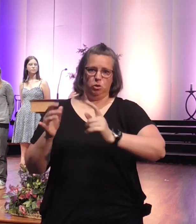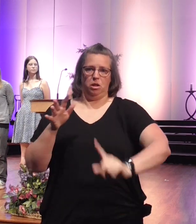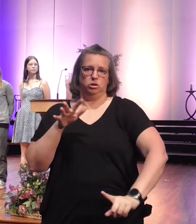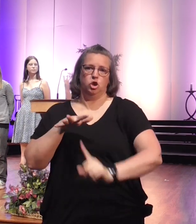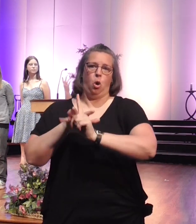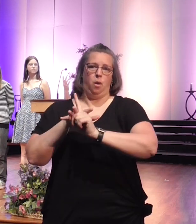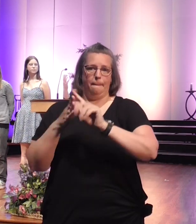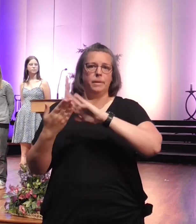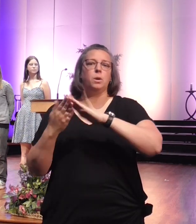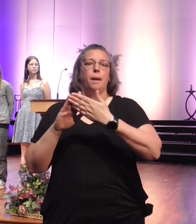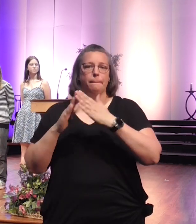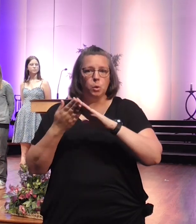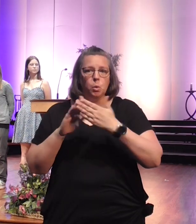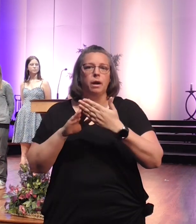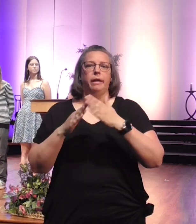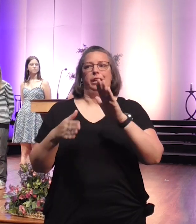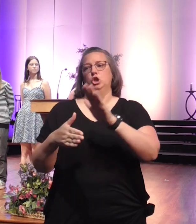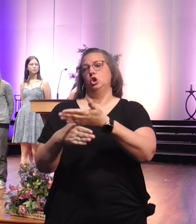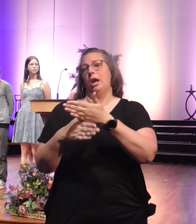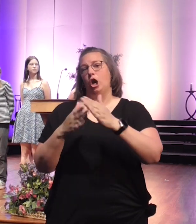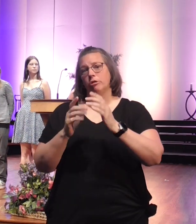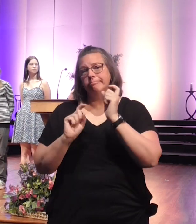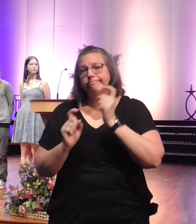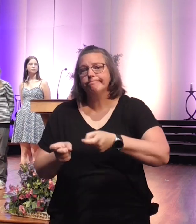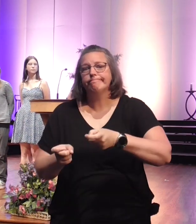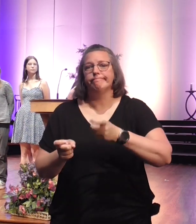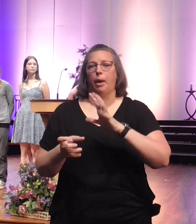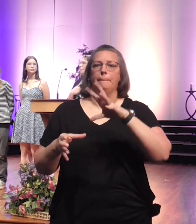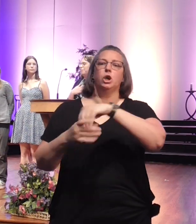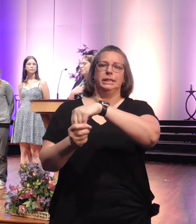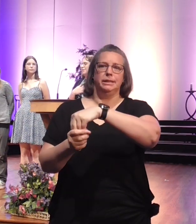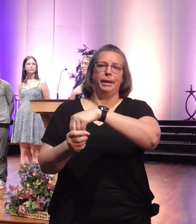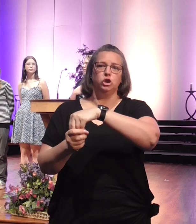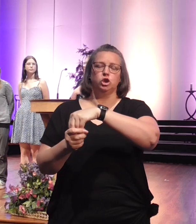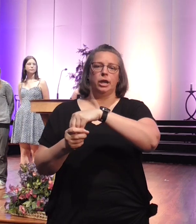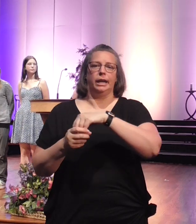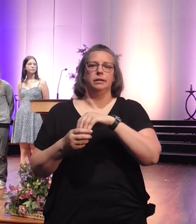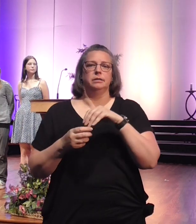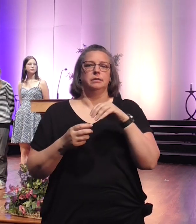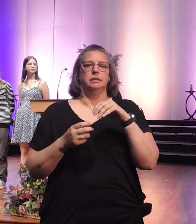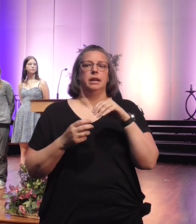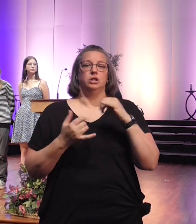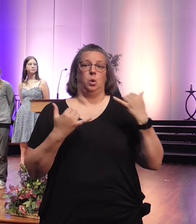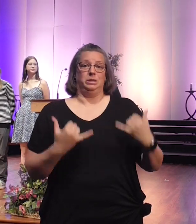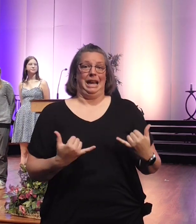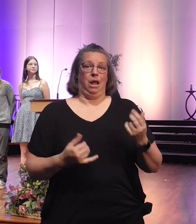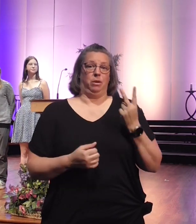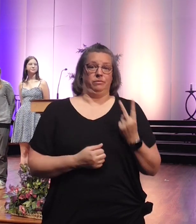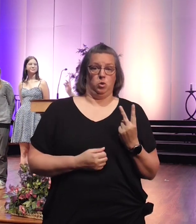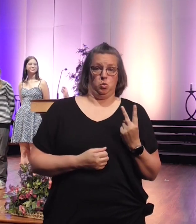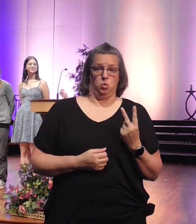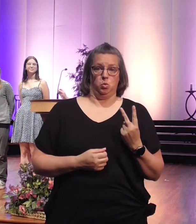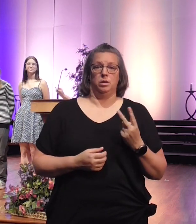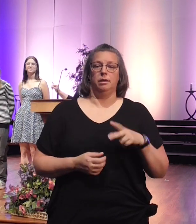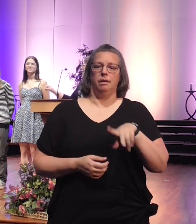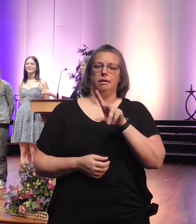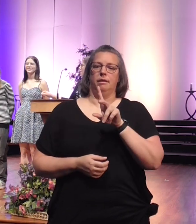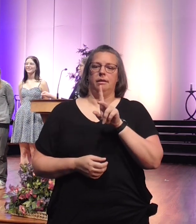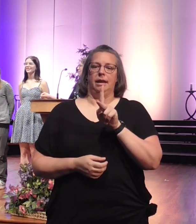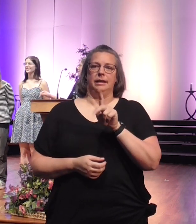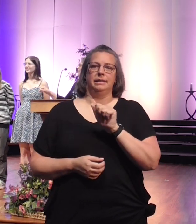their gifts and their participation. And the people receiving that scholarship today are Carrie